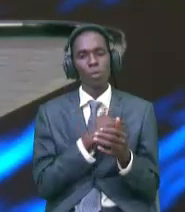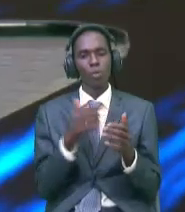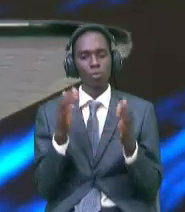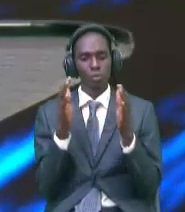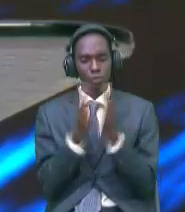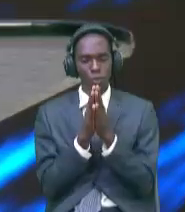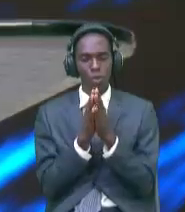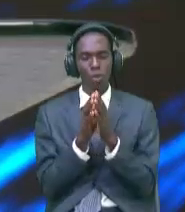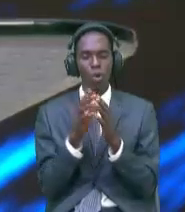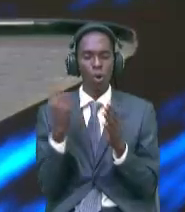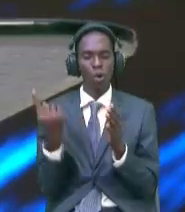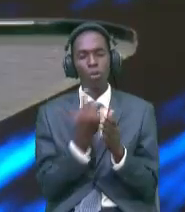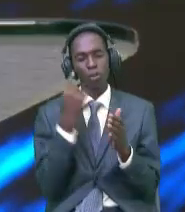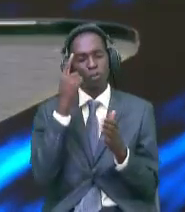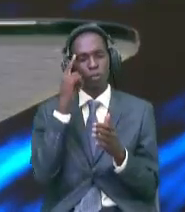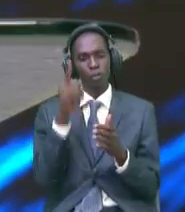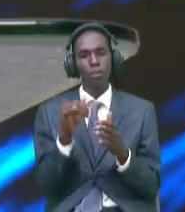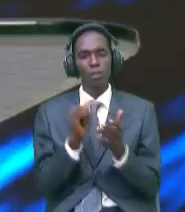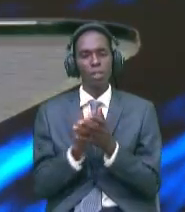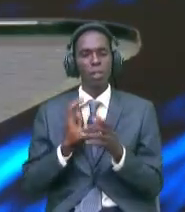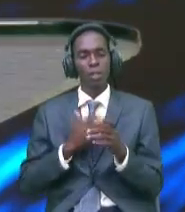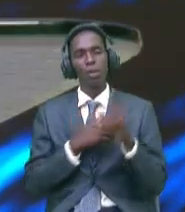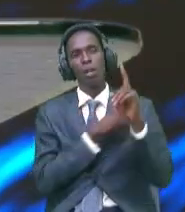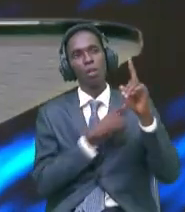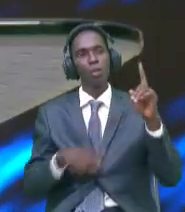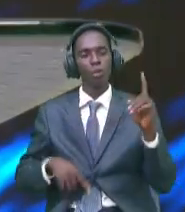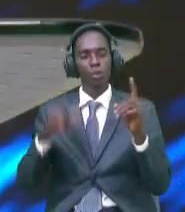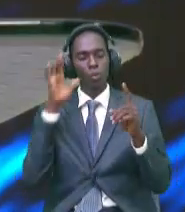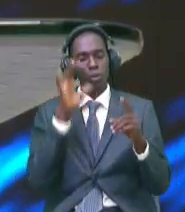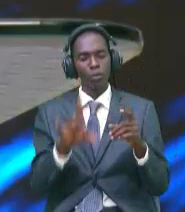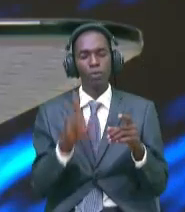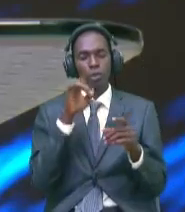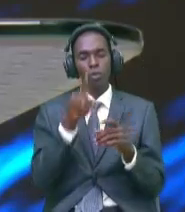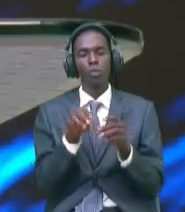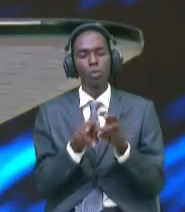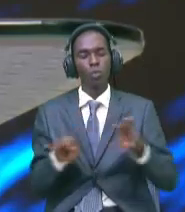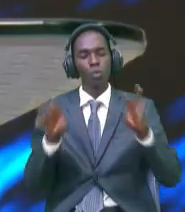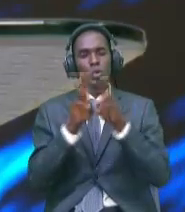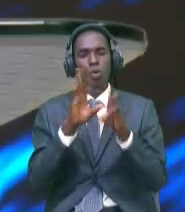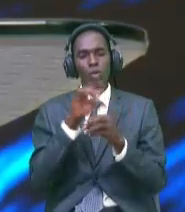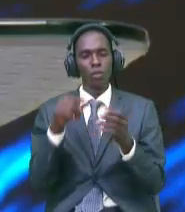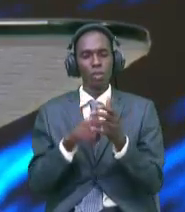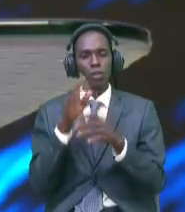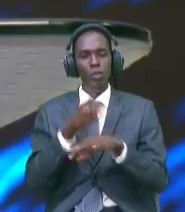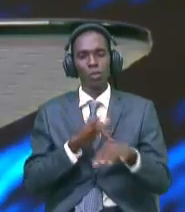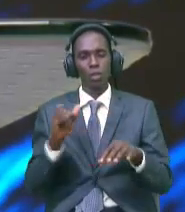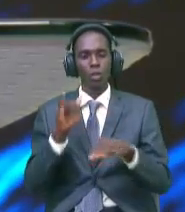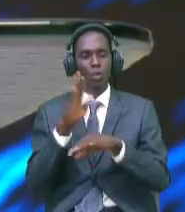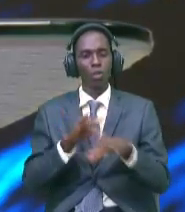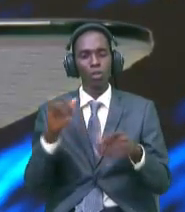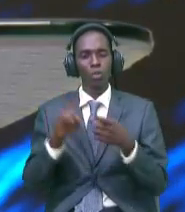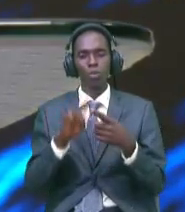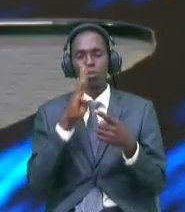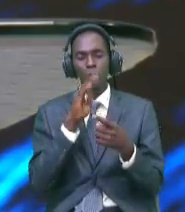always for you that our God will count you worthy of this calling, the calling to be a saint, and